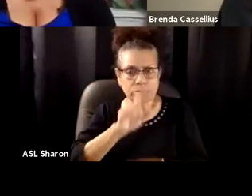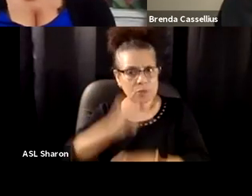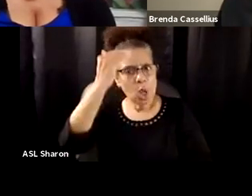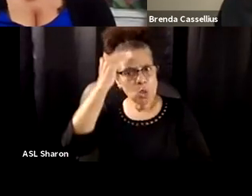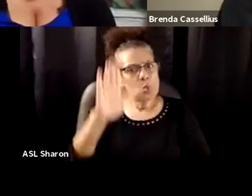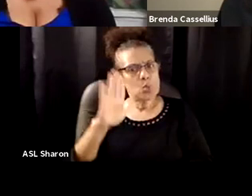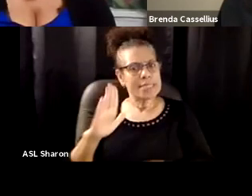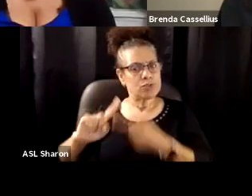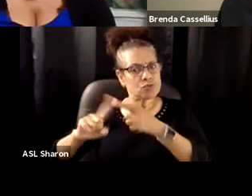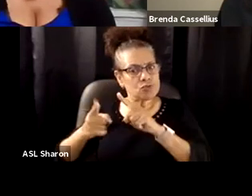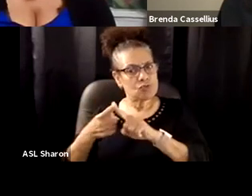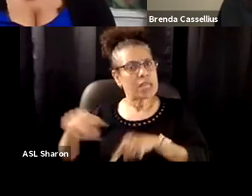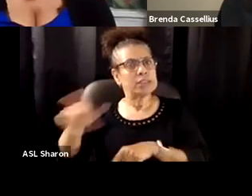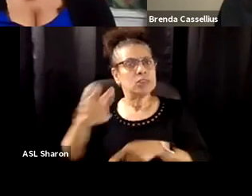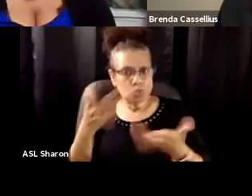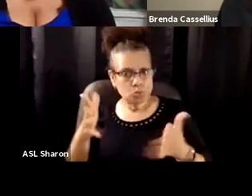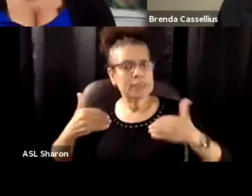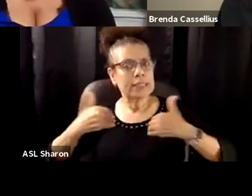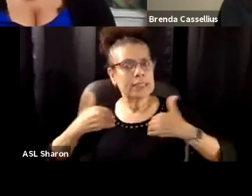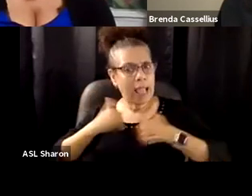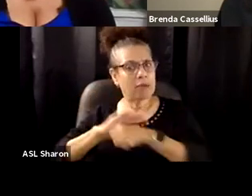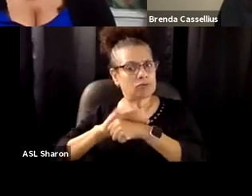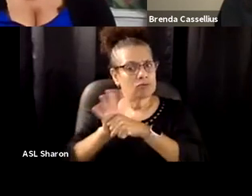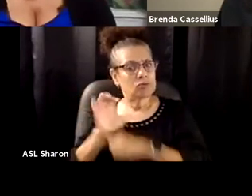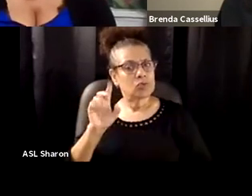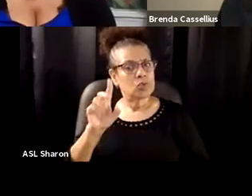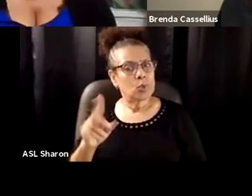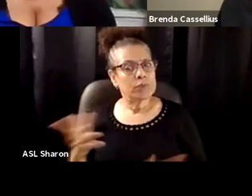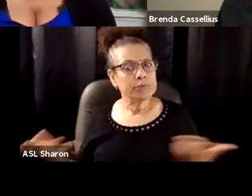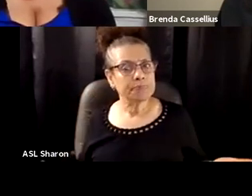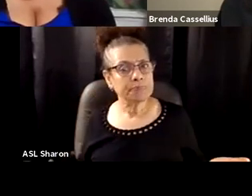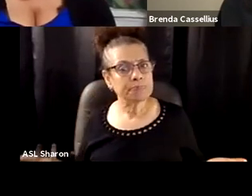classmates has tested positive for covert